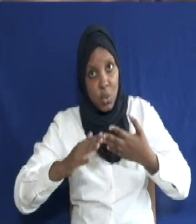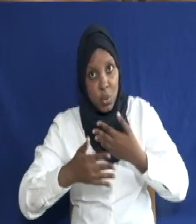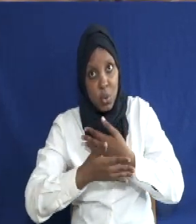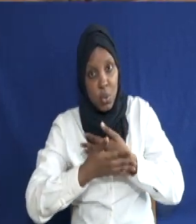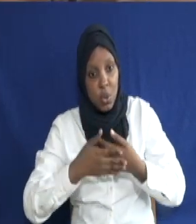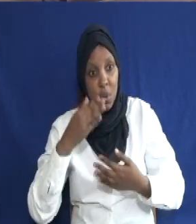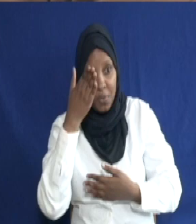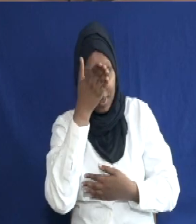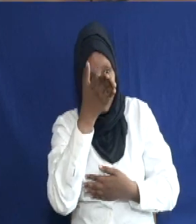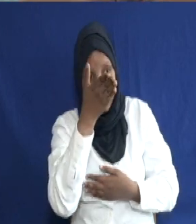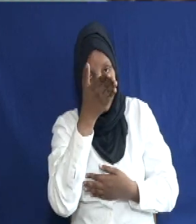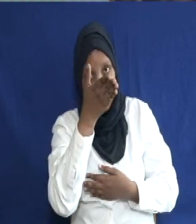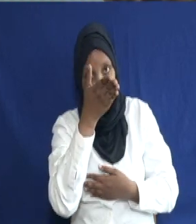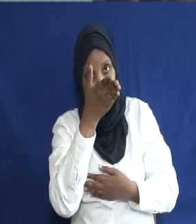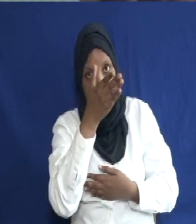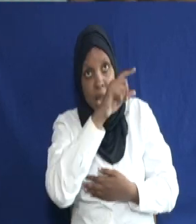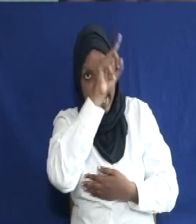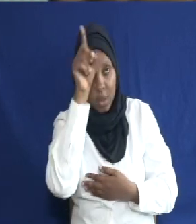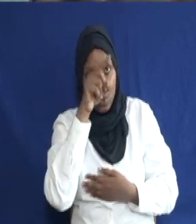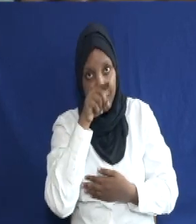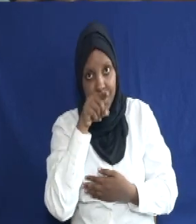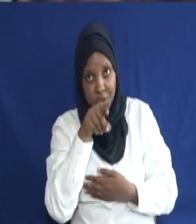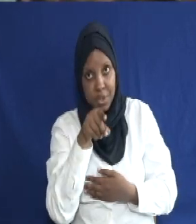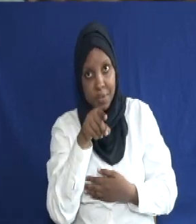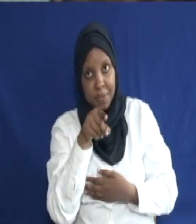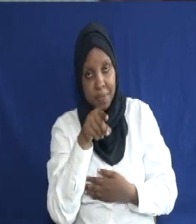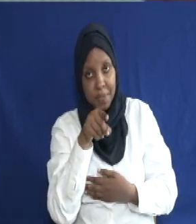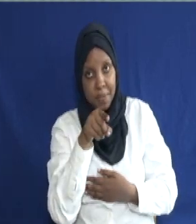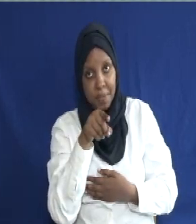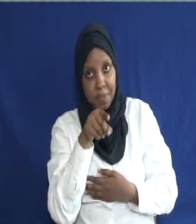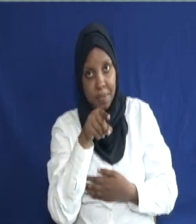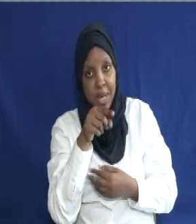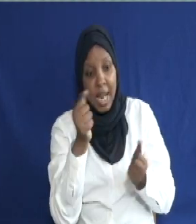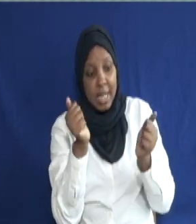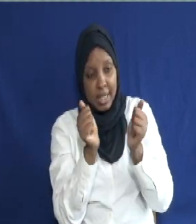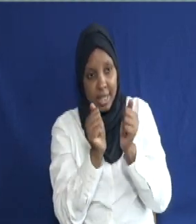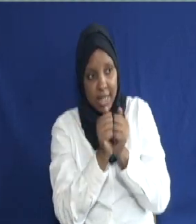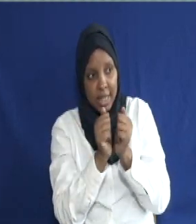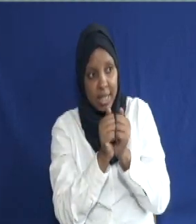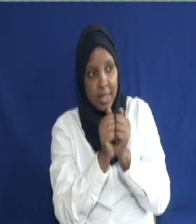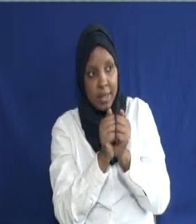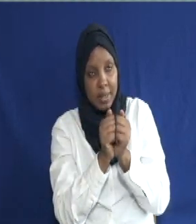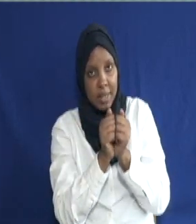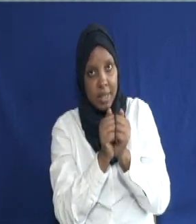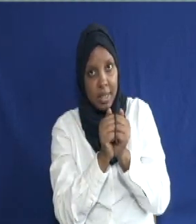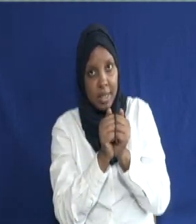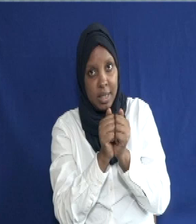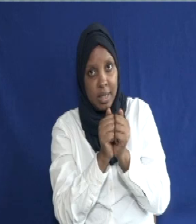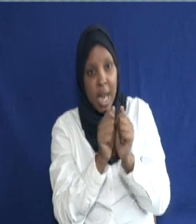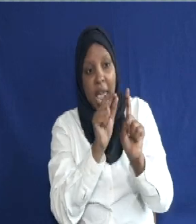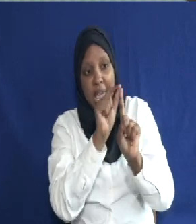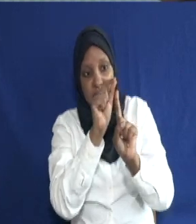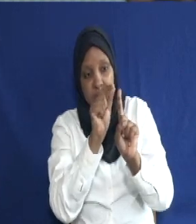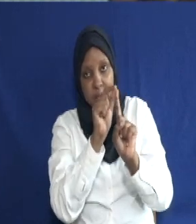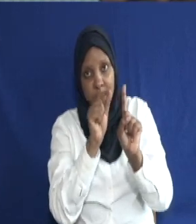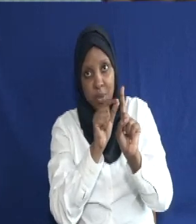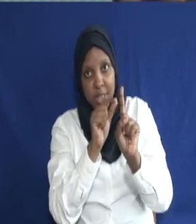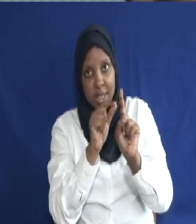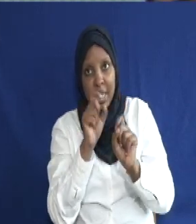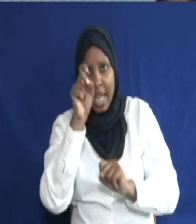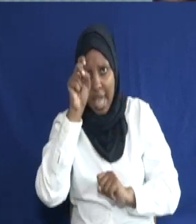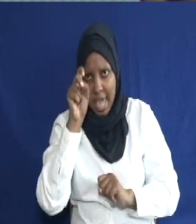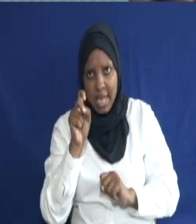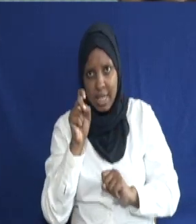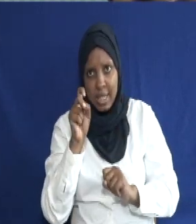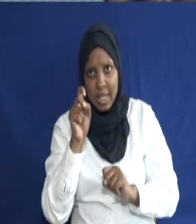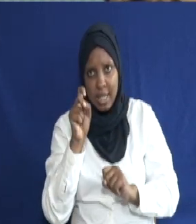problem, 10 exponent x is equal to 10. 10 exponent x is equal to 10.